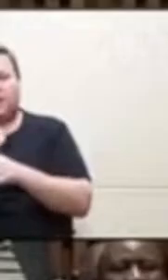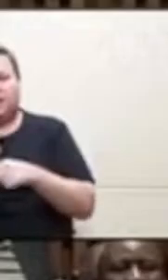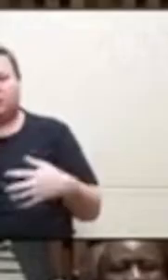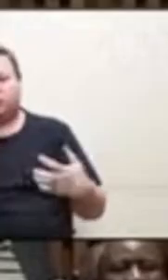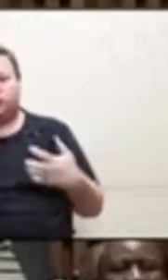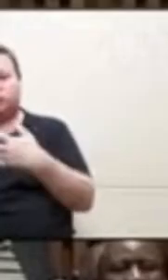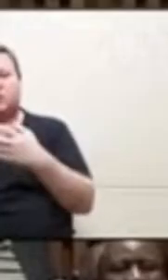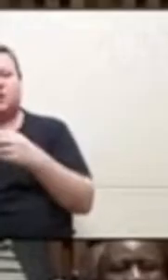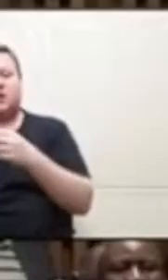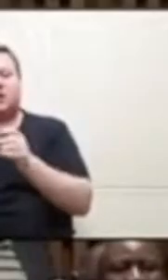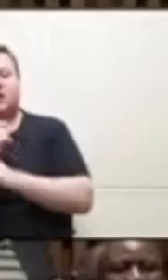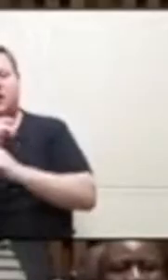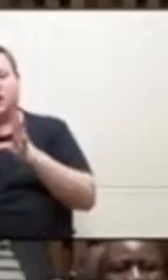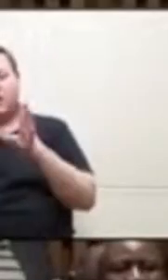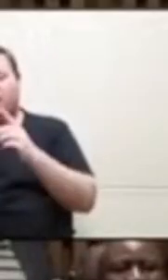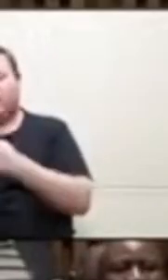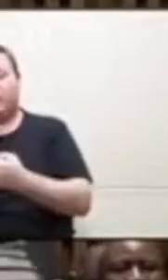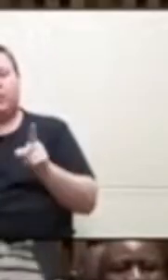transparency.